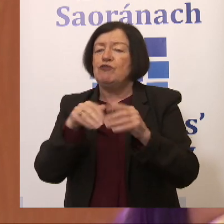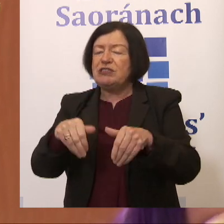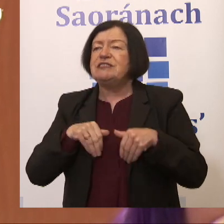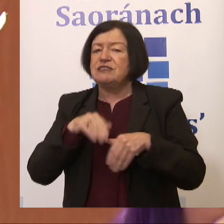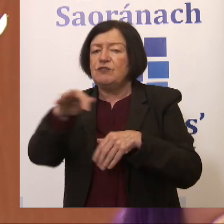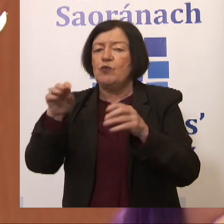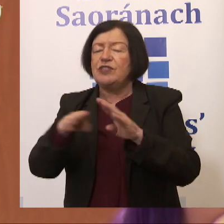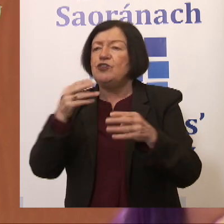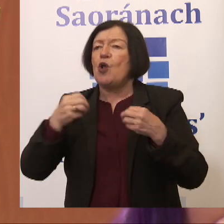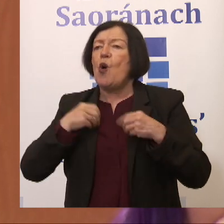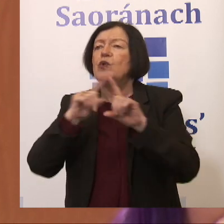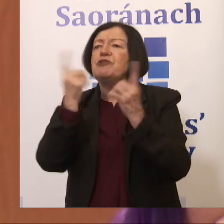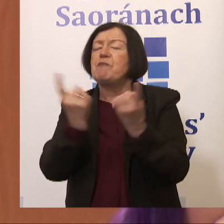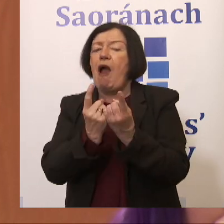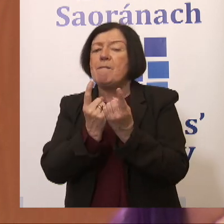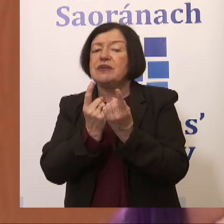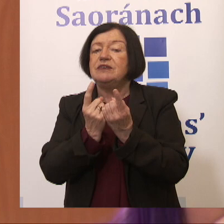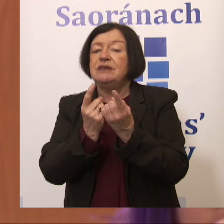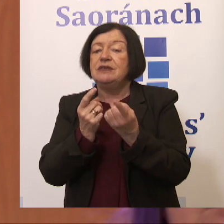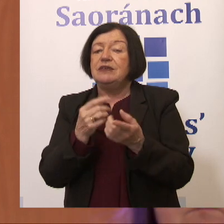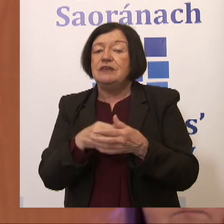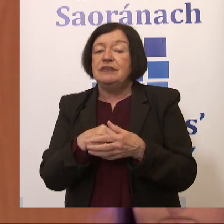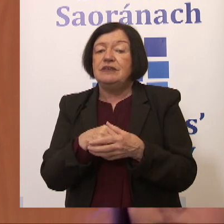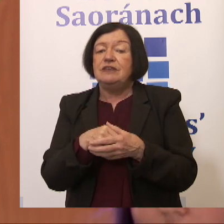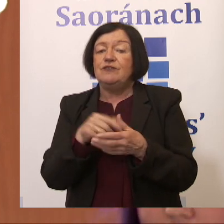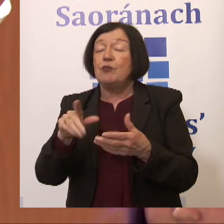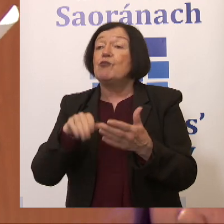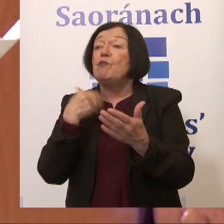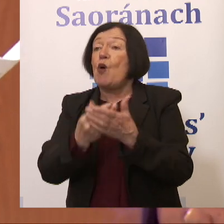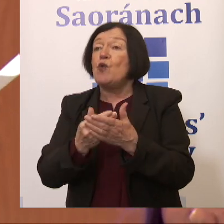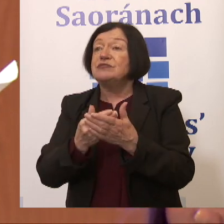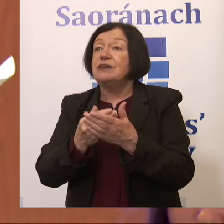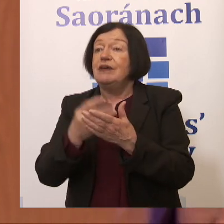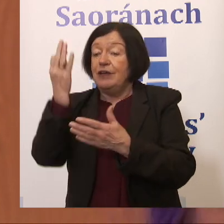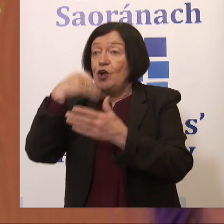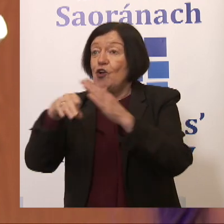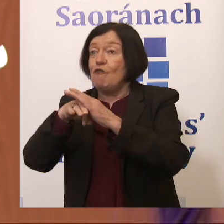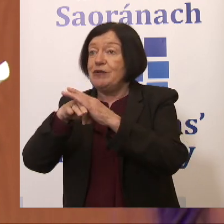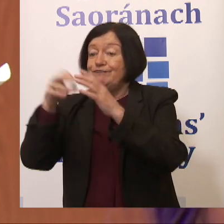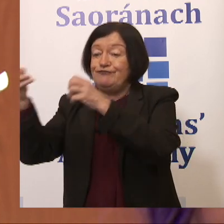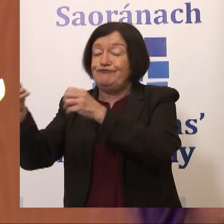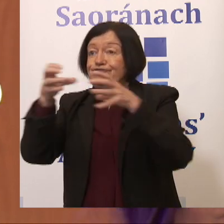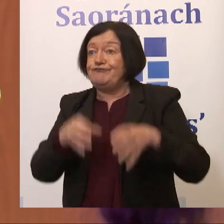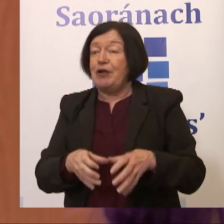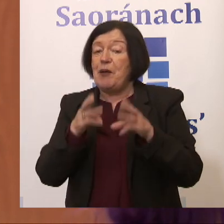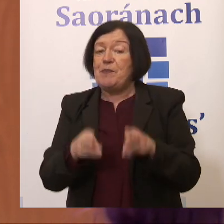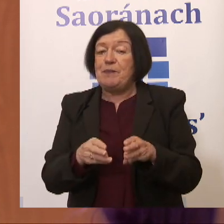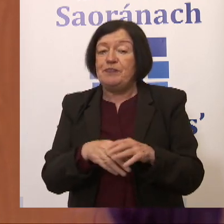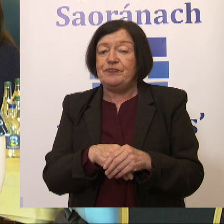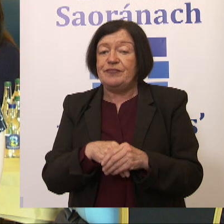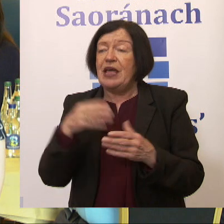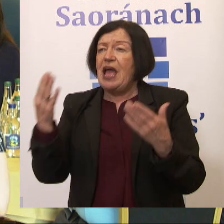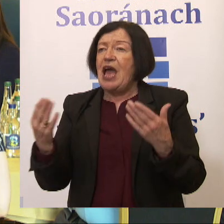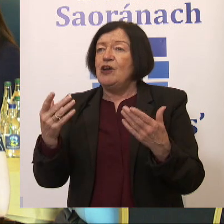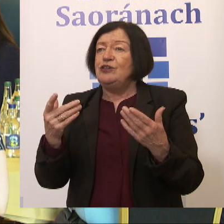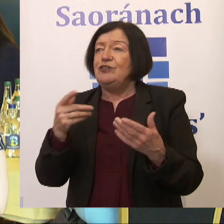support and commitment to the perceived or to the proposed devolution? How do you deal with it, in other words? How do you deal with